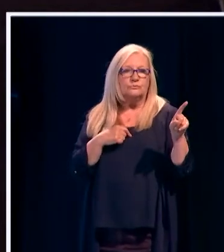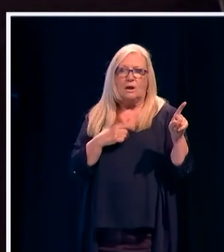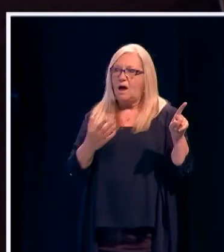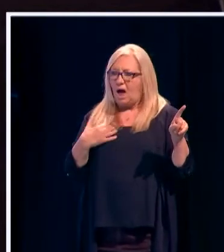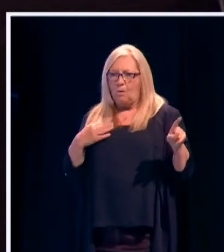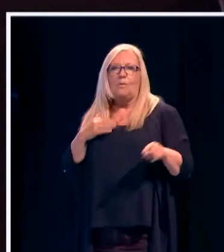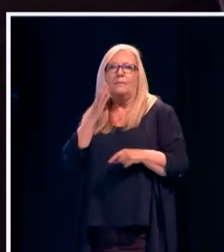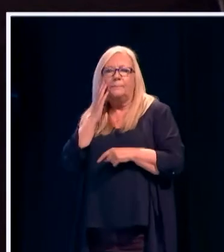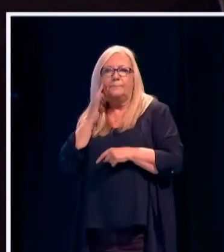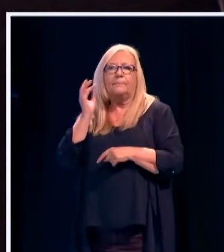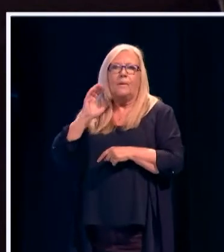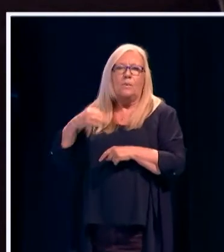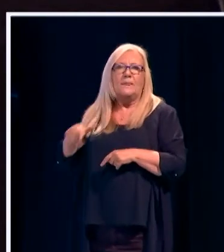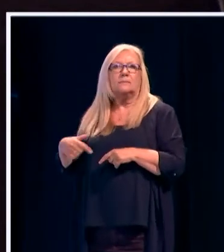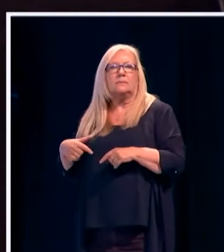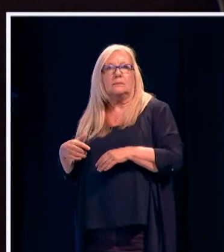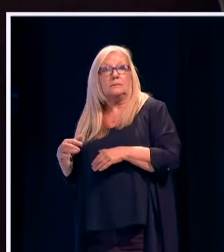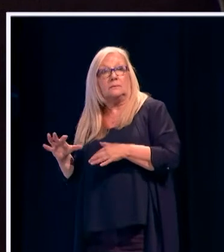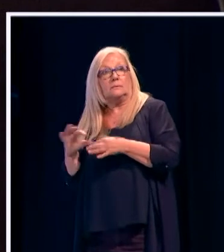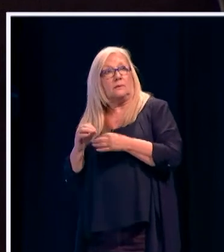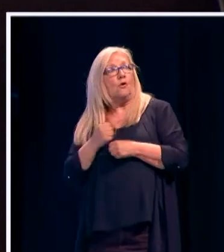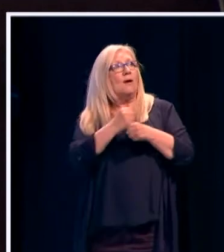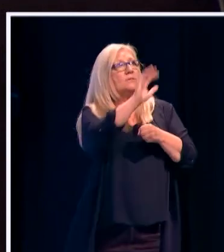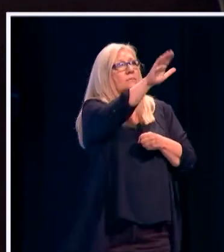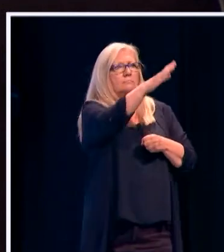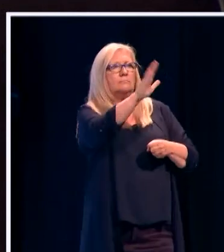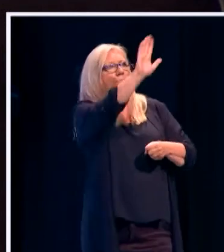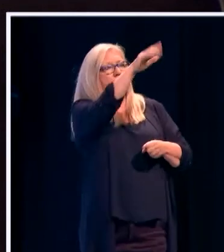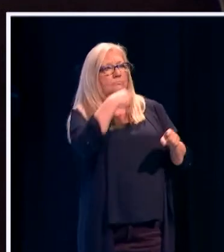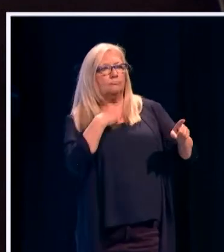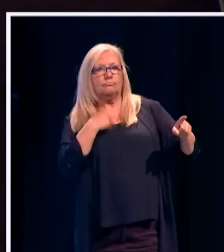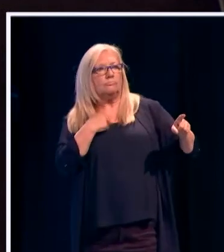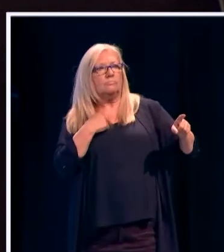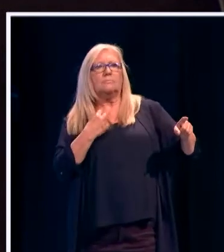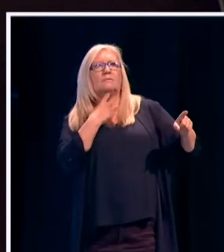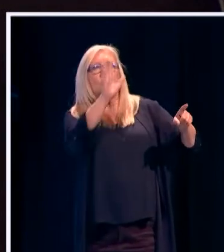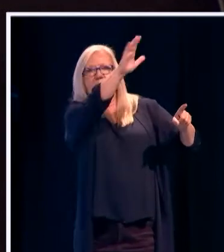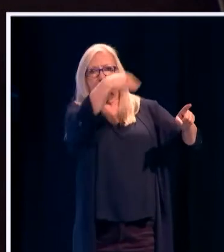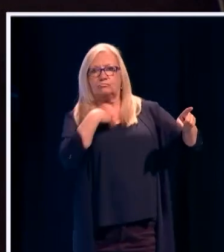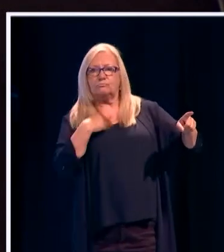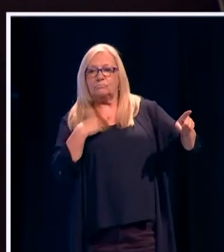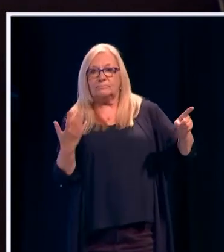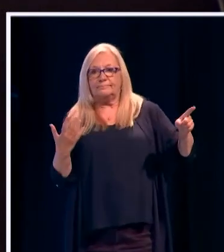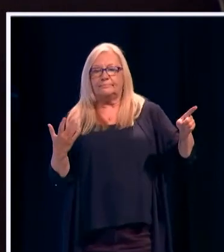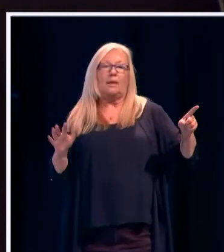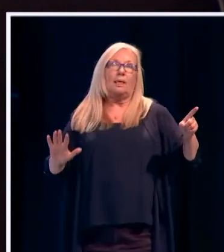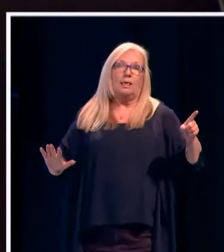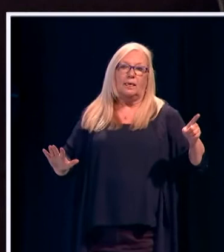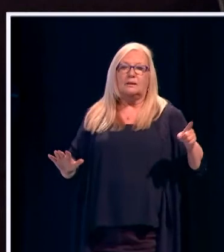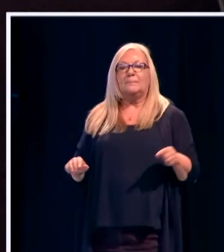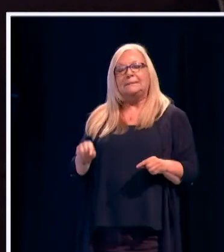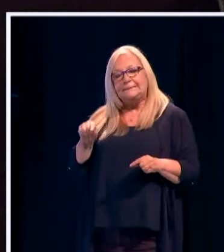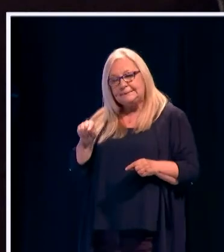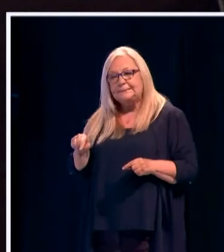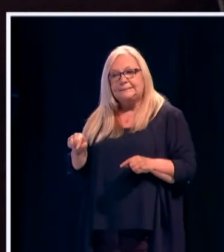representations, meaningful representations to make the voices of Indigenous persons with disabilities. This is a grassroots and a